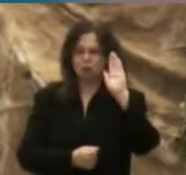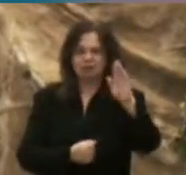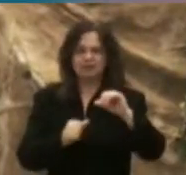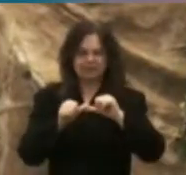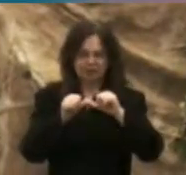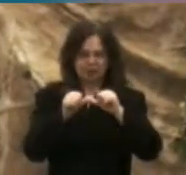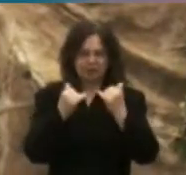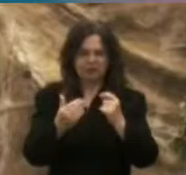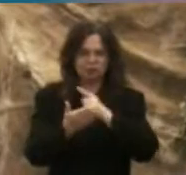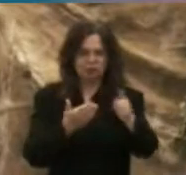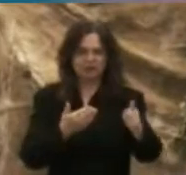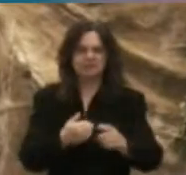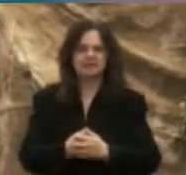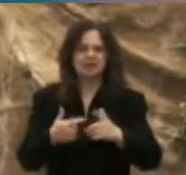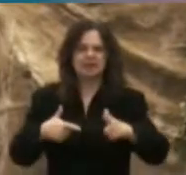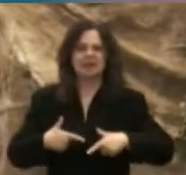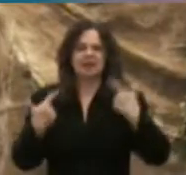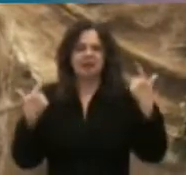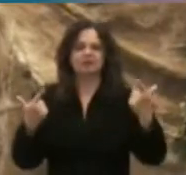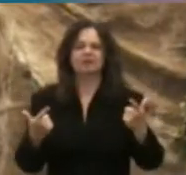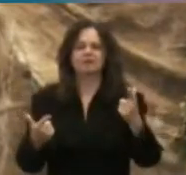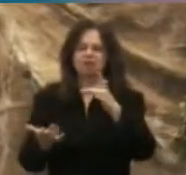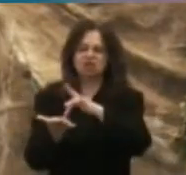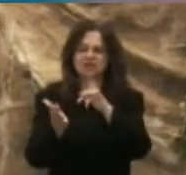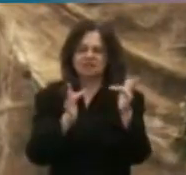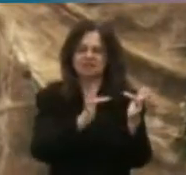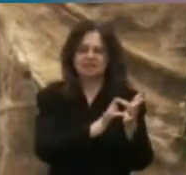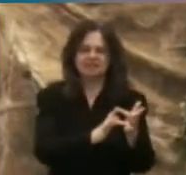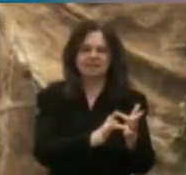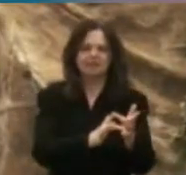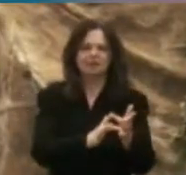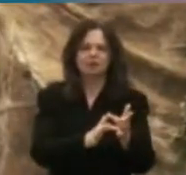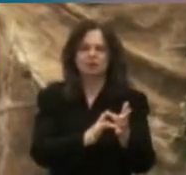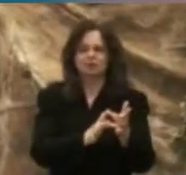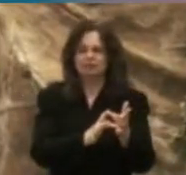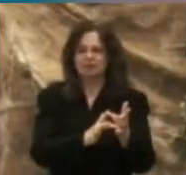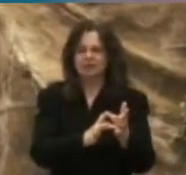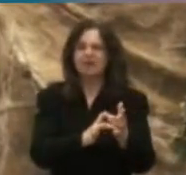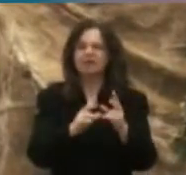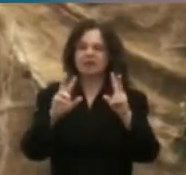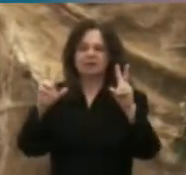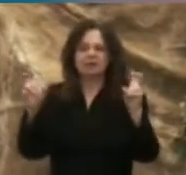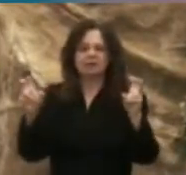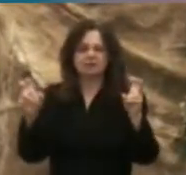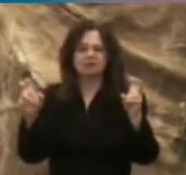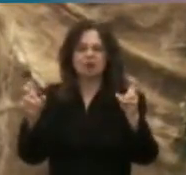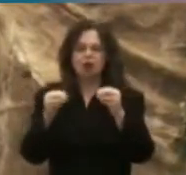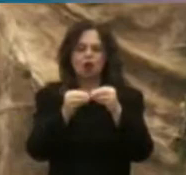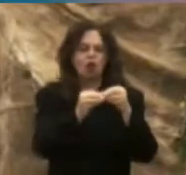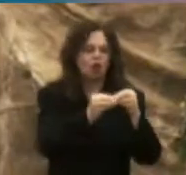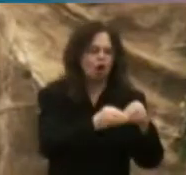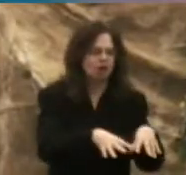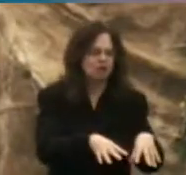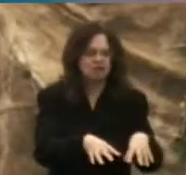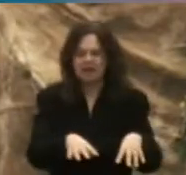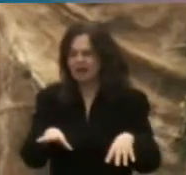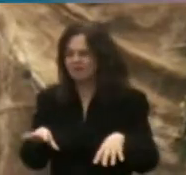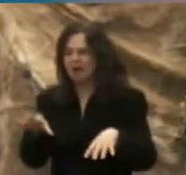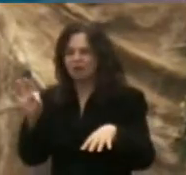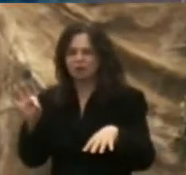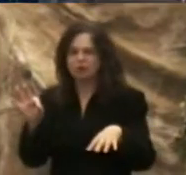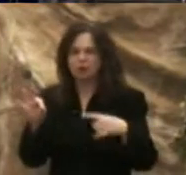theme is the life of Jesus in sand art and in scripture. The theme for this week is lost and found. We worship at